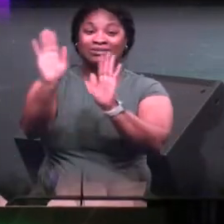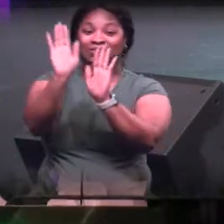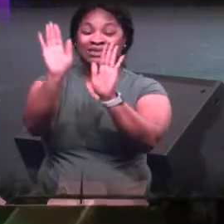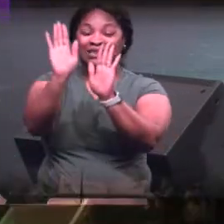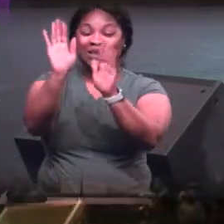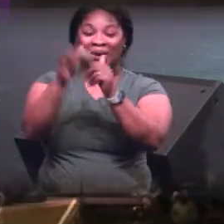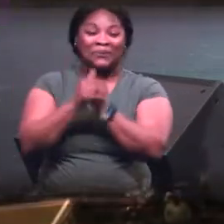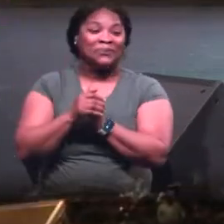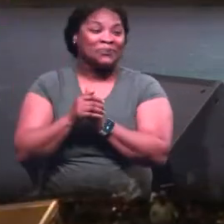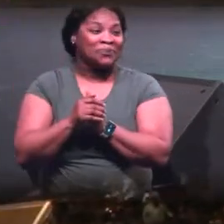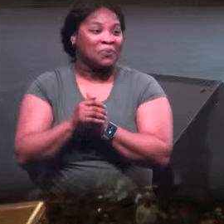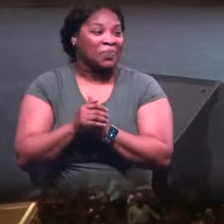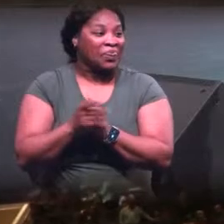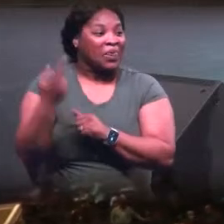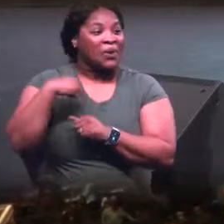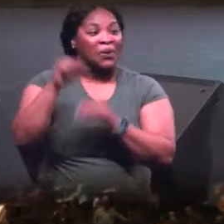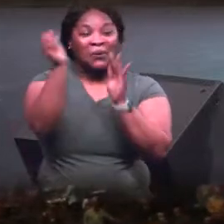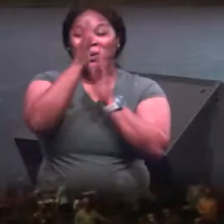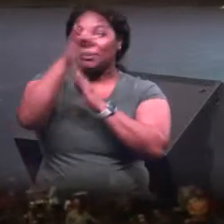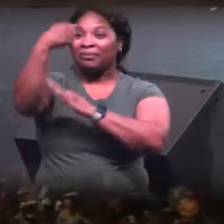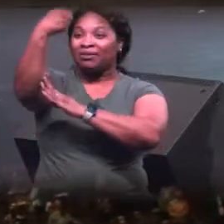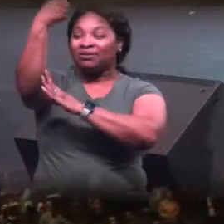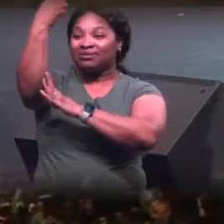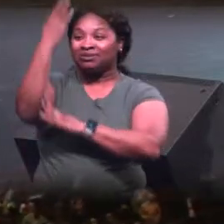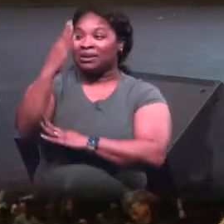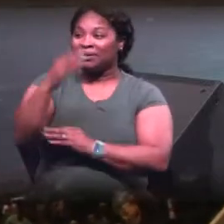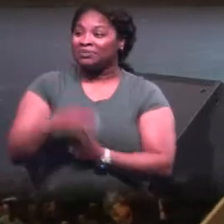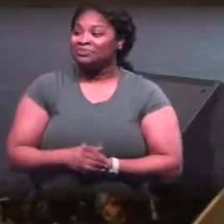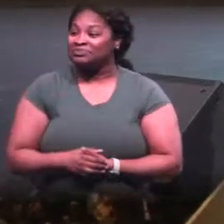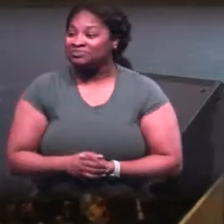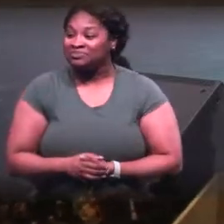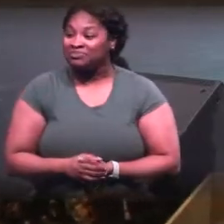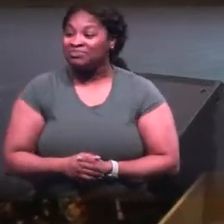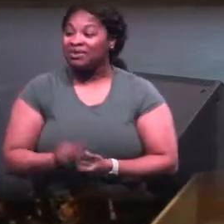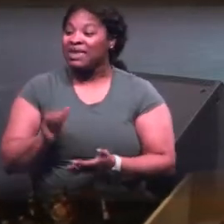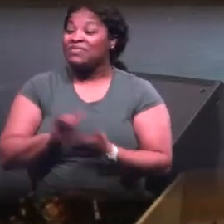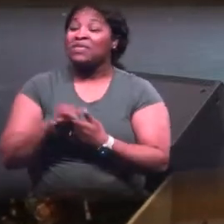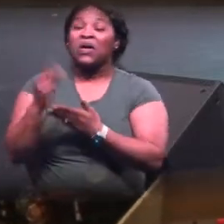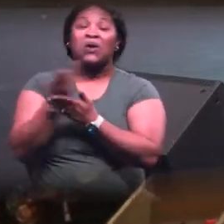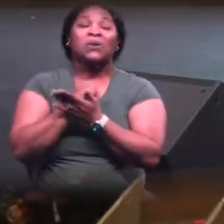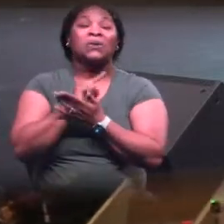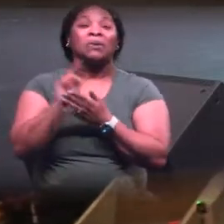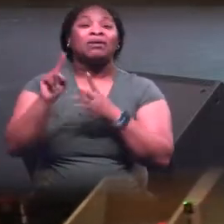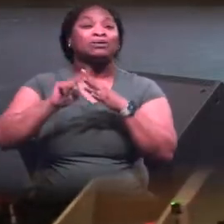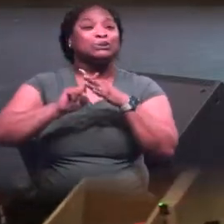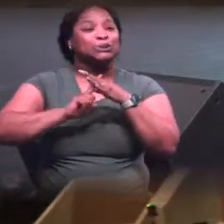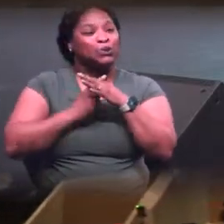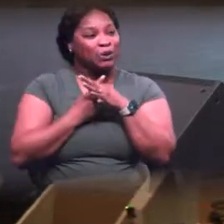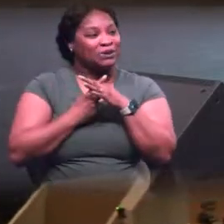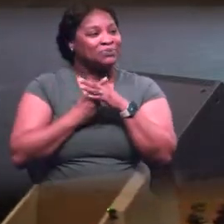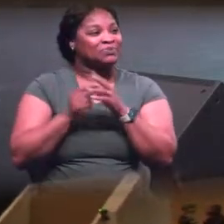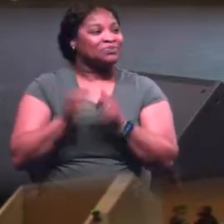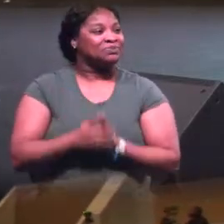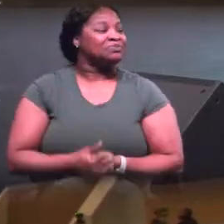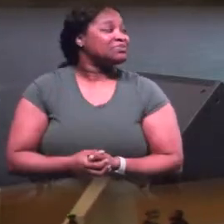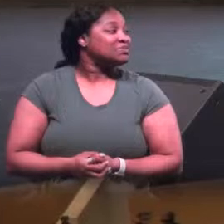It's Palm Sunday. And we praise God that Holy Week has begun.